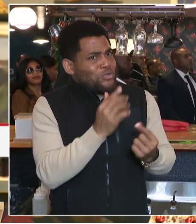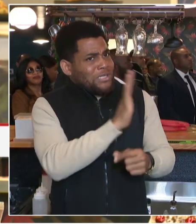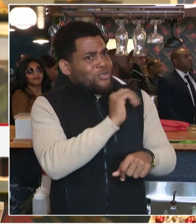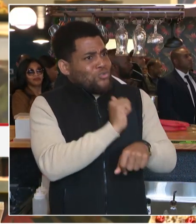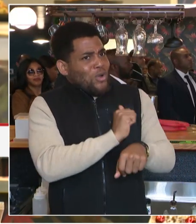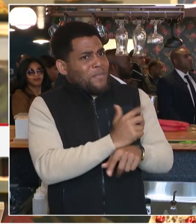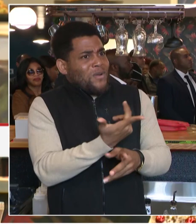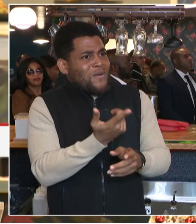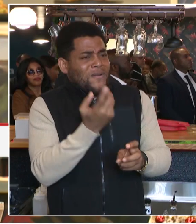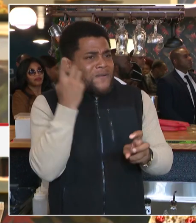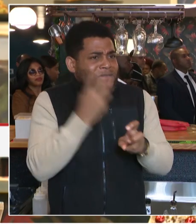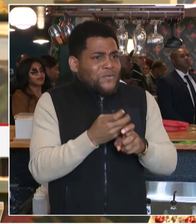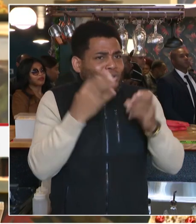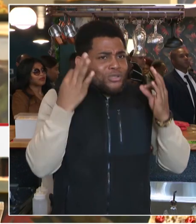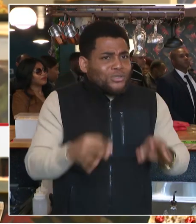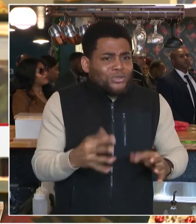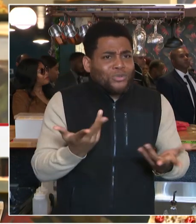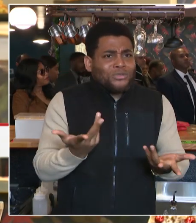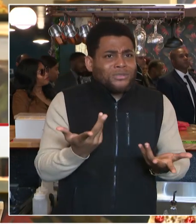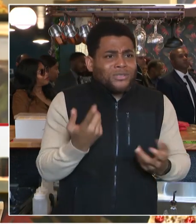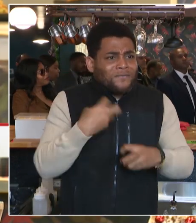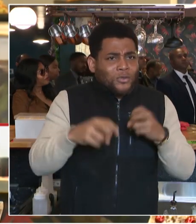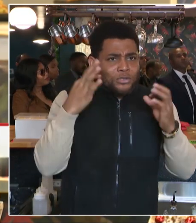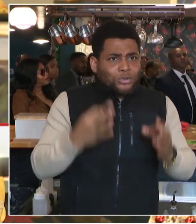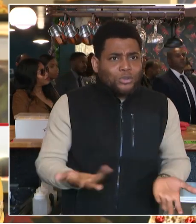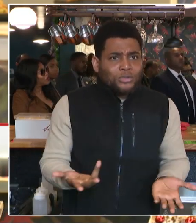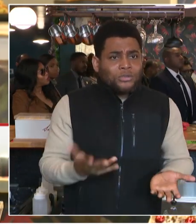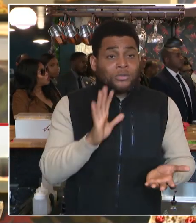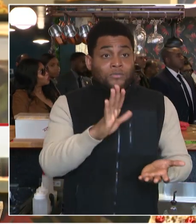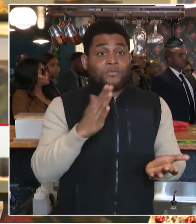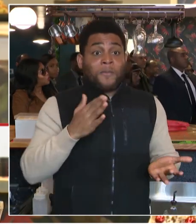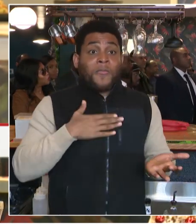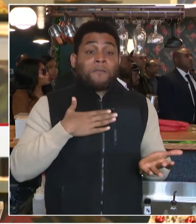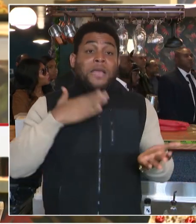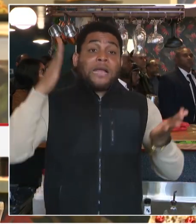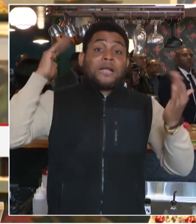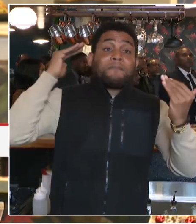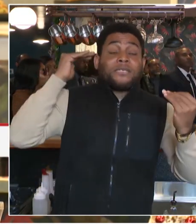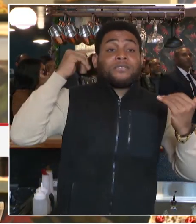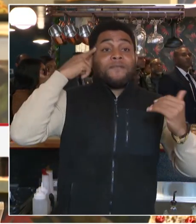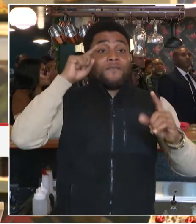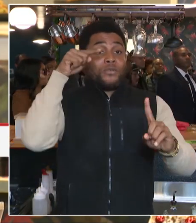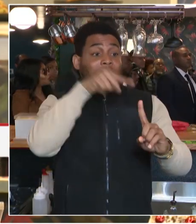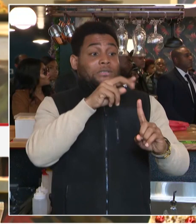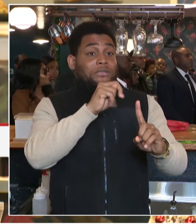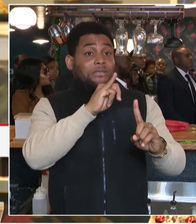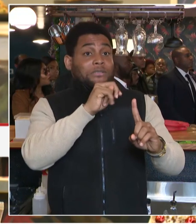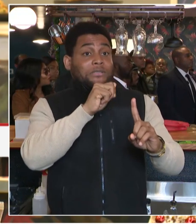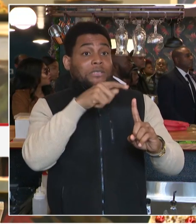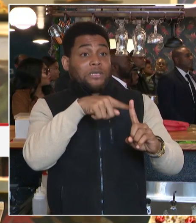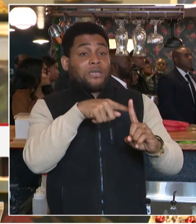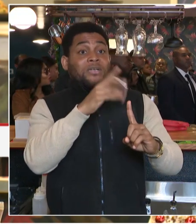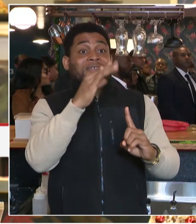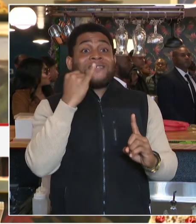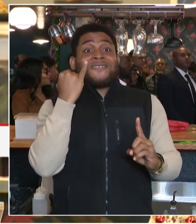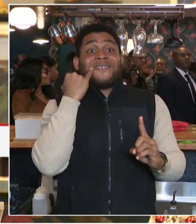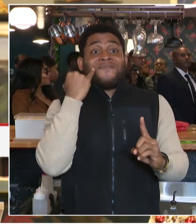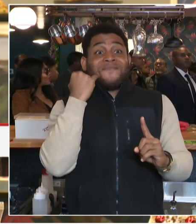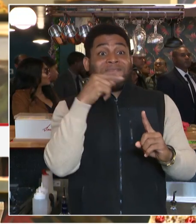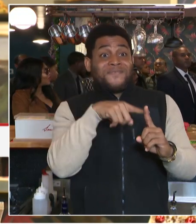proper. And so my expectation of Nina is that if asked, that she explains